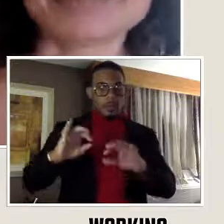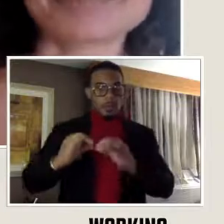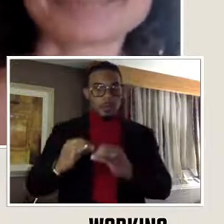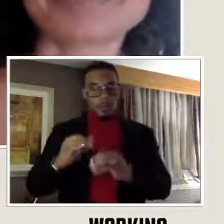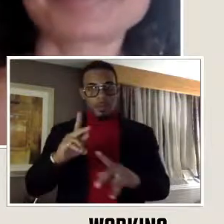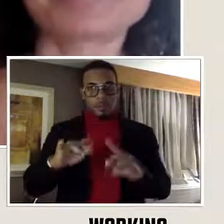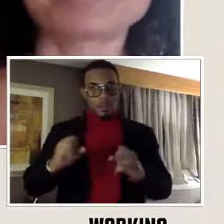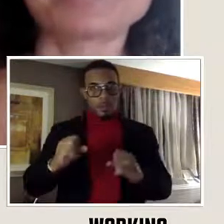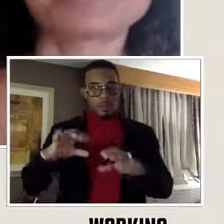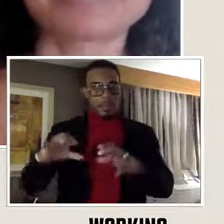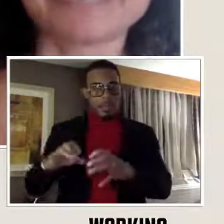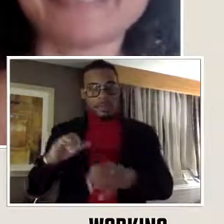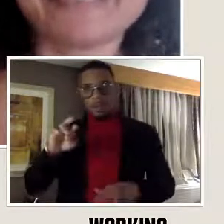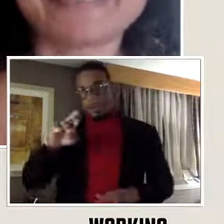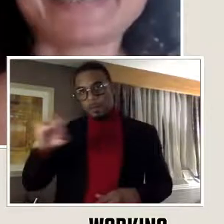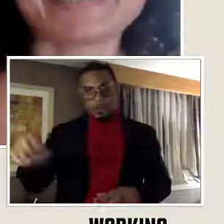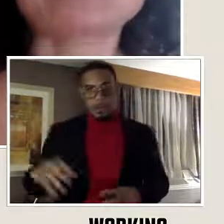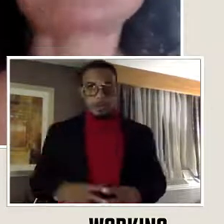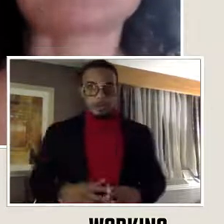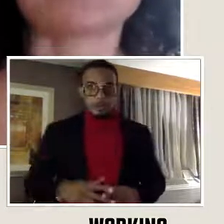Organization, People's Action. Bree.